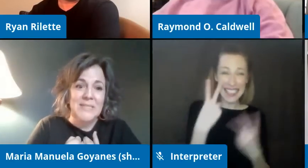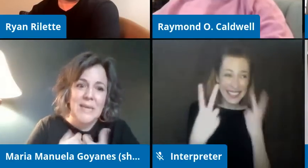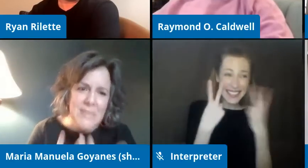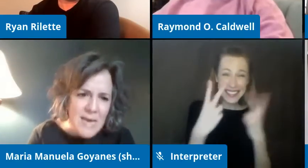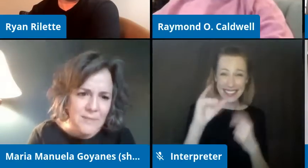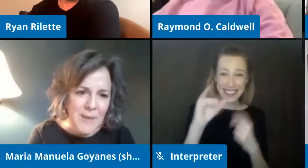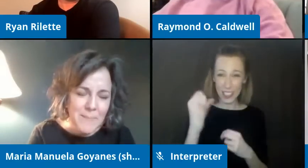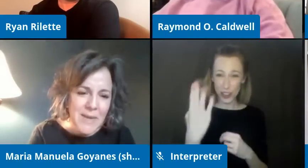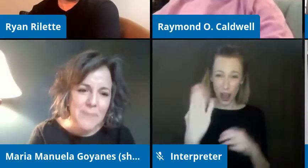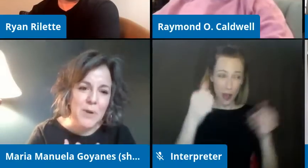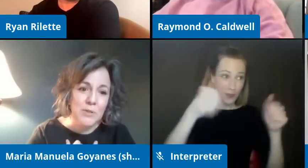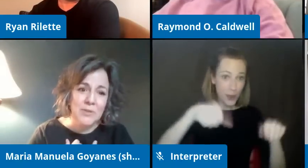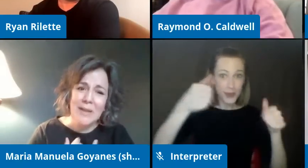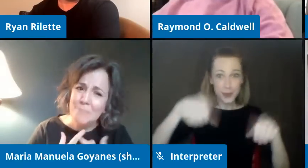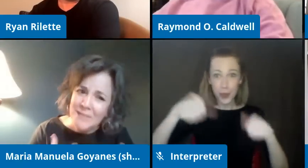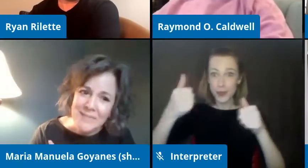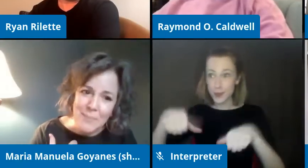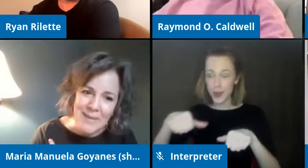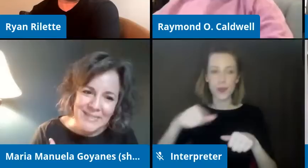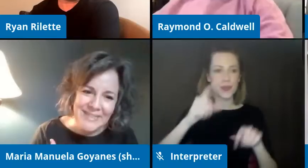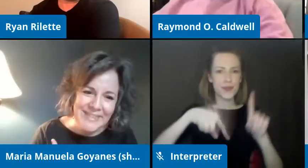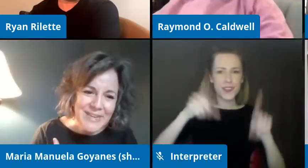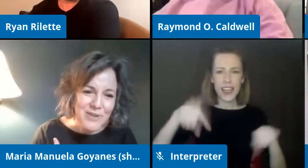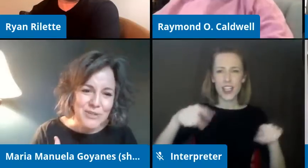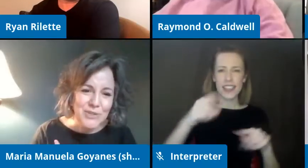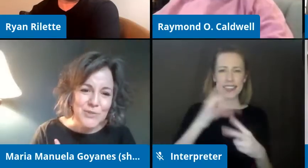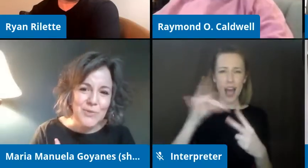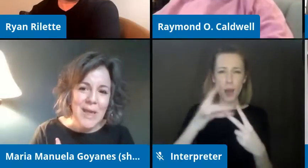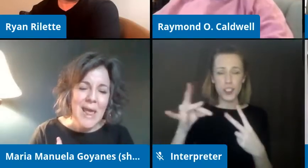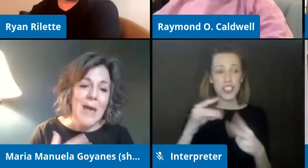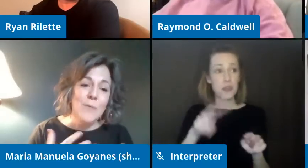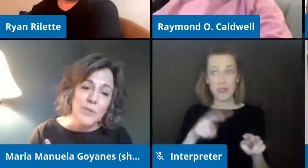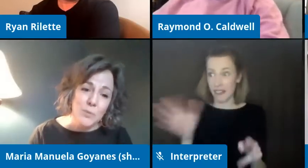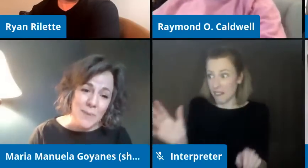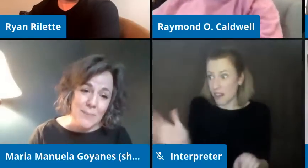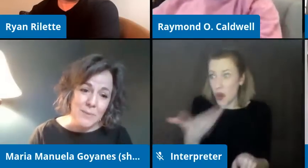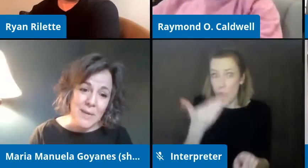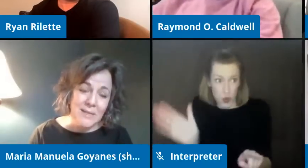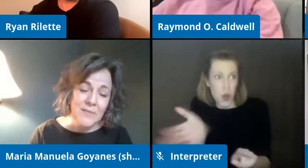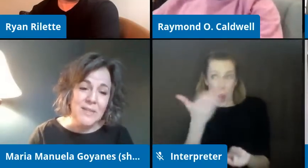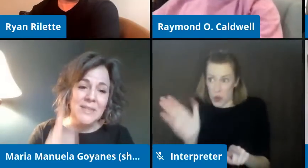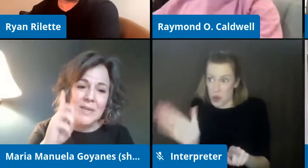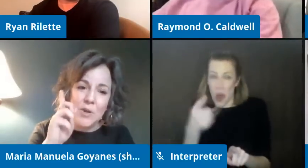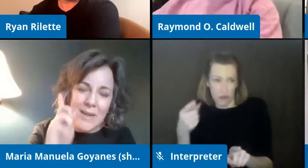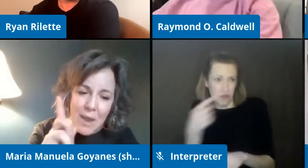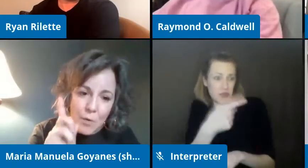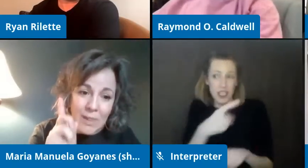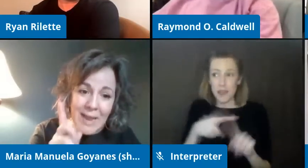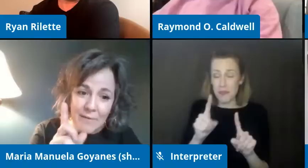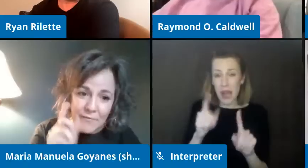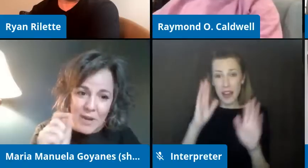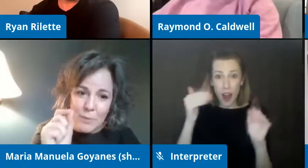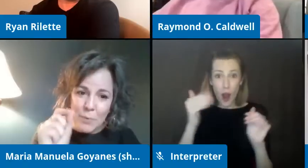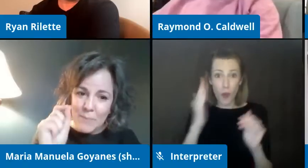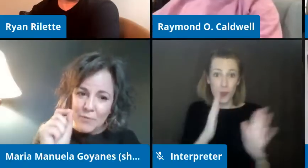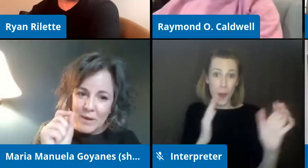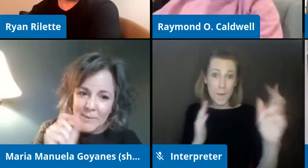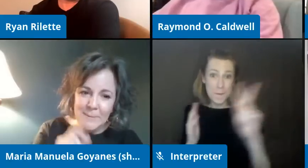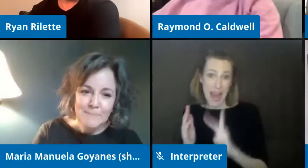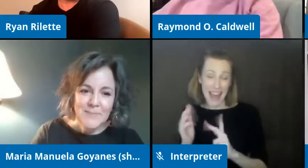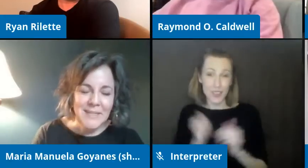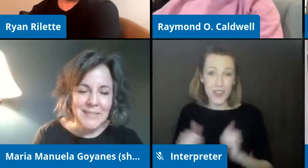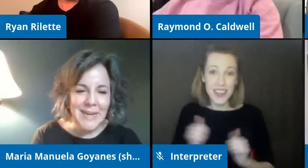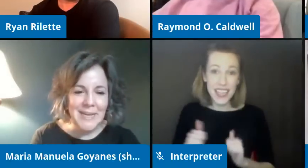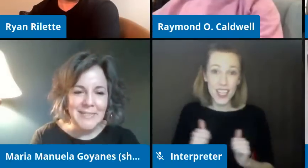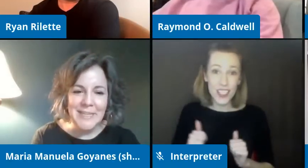part of me that's like, yes, make money, but also like, please come back to the theater too. And will you be able to make a living in the theater? Now, final point before